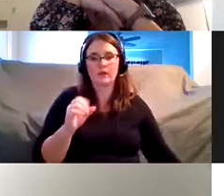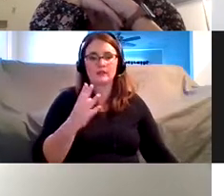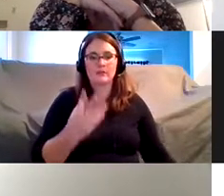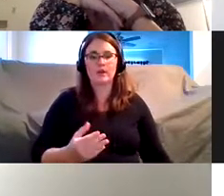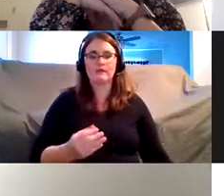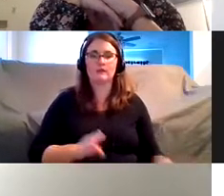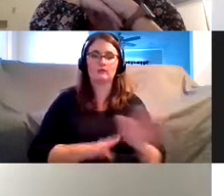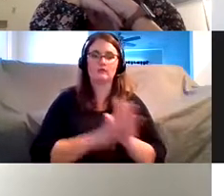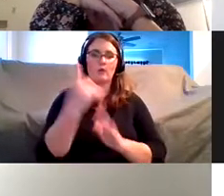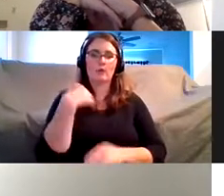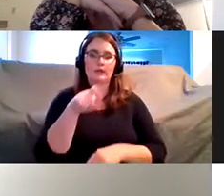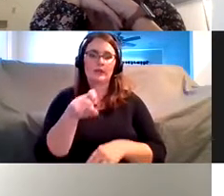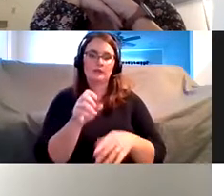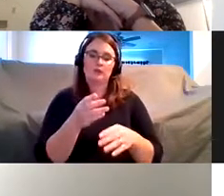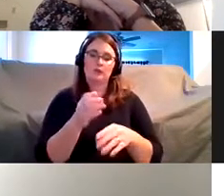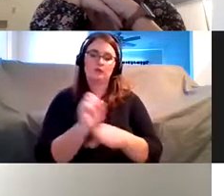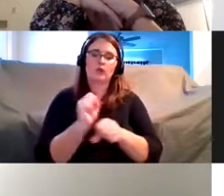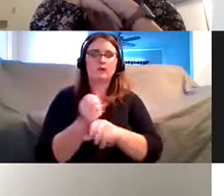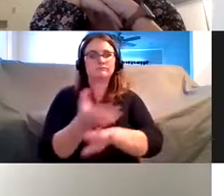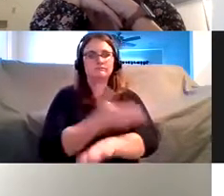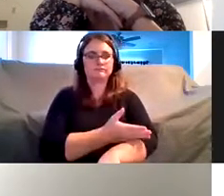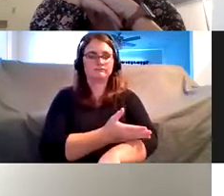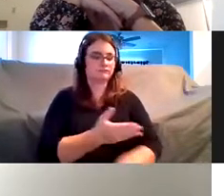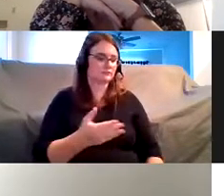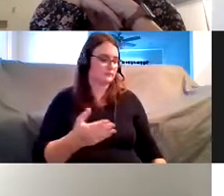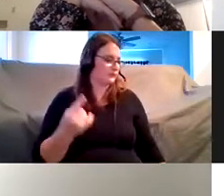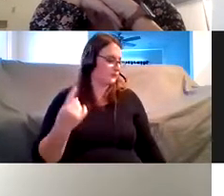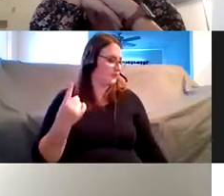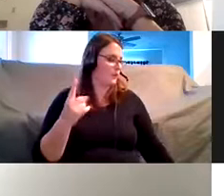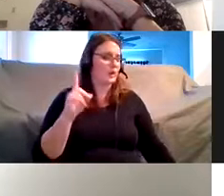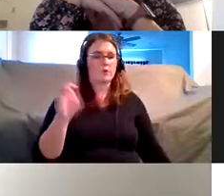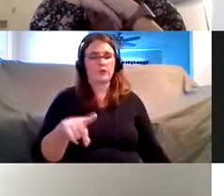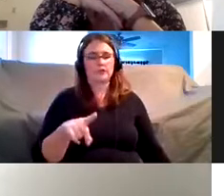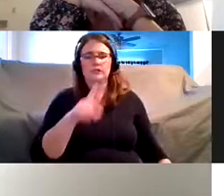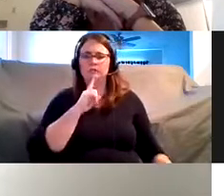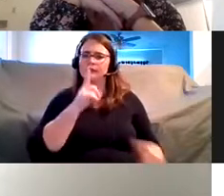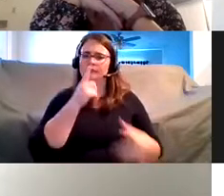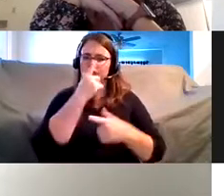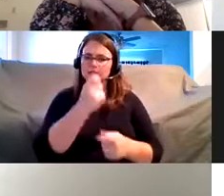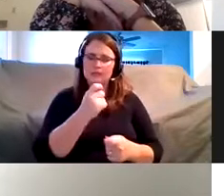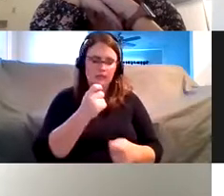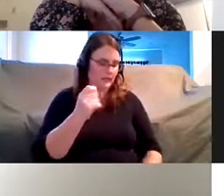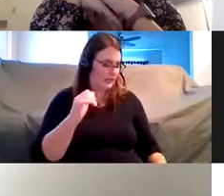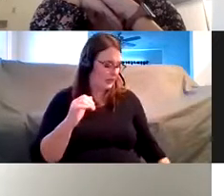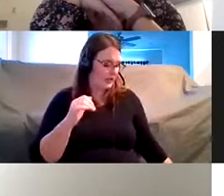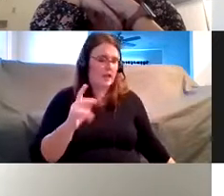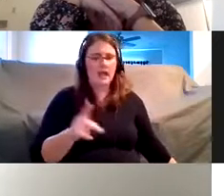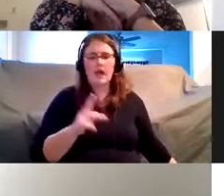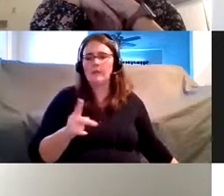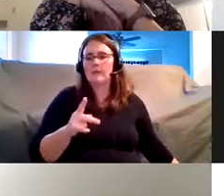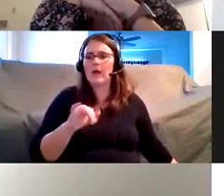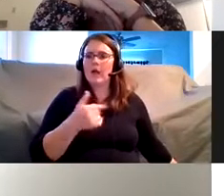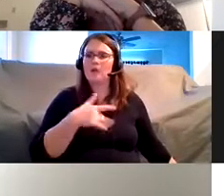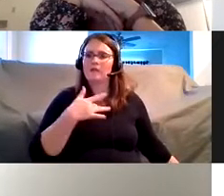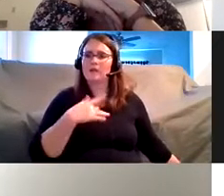So one of the questions that I'm personally very interested in is how people feel about microaggressions versus,